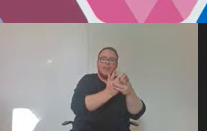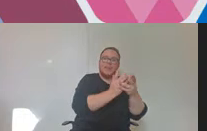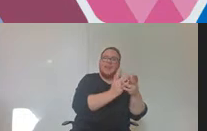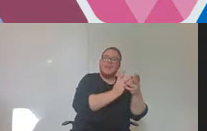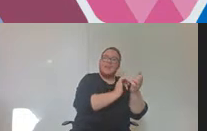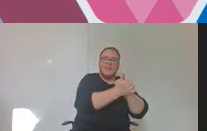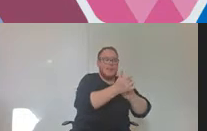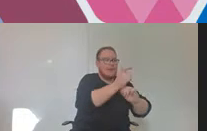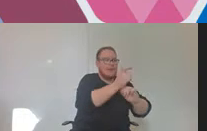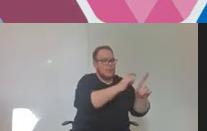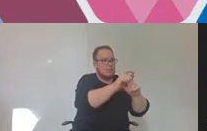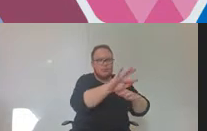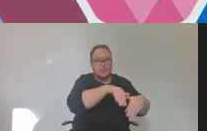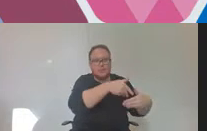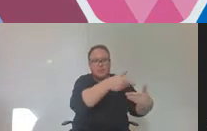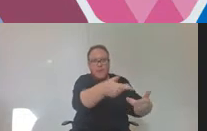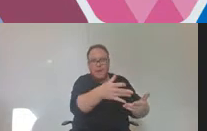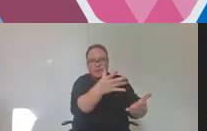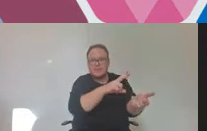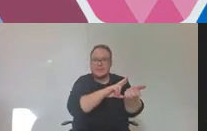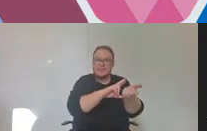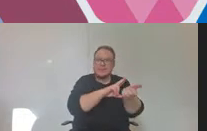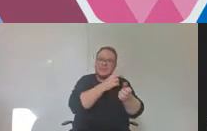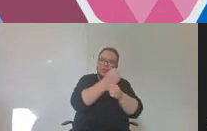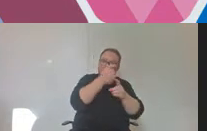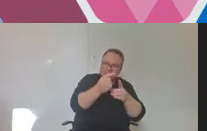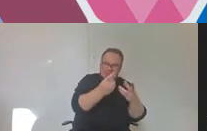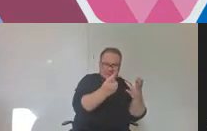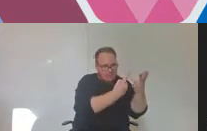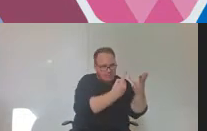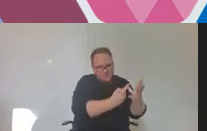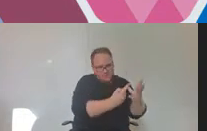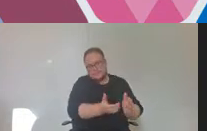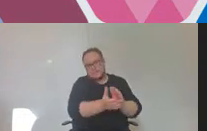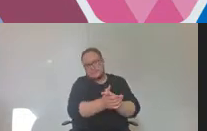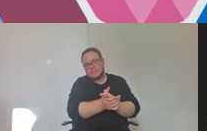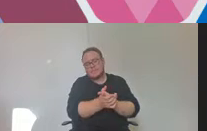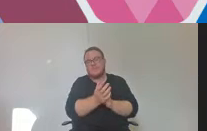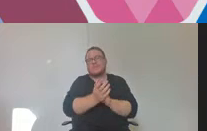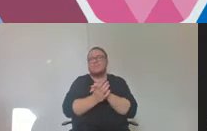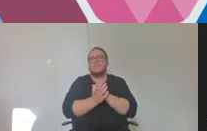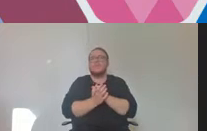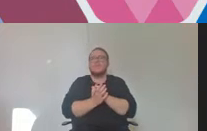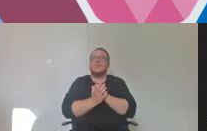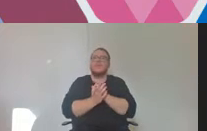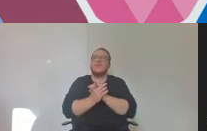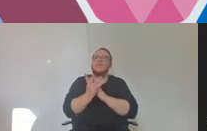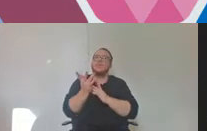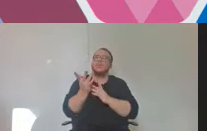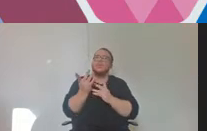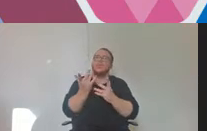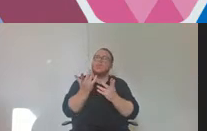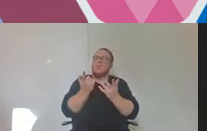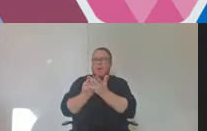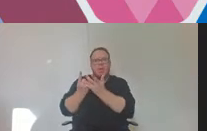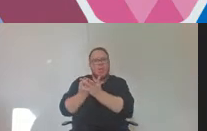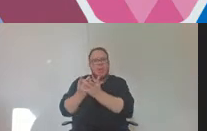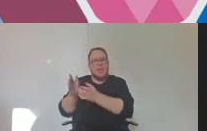community providers and GPs and others. In terms of it operating across other